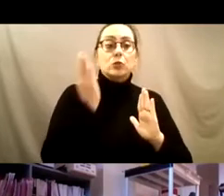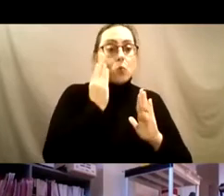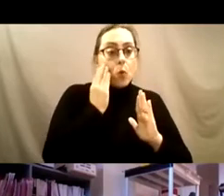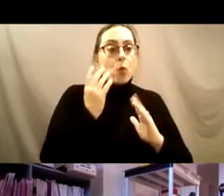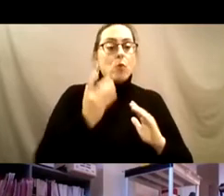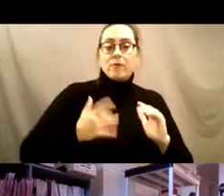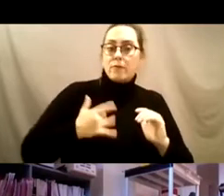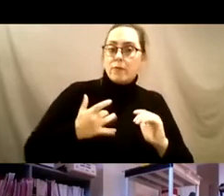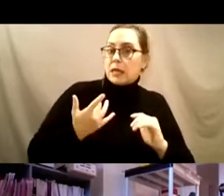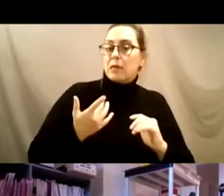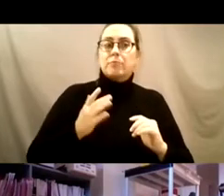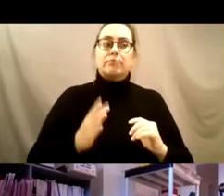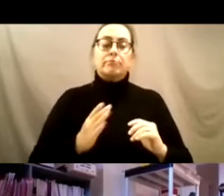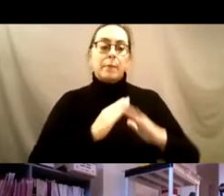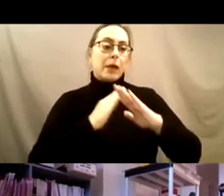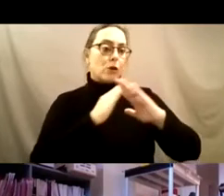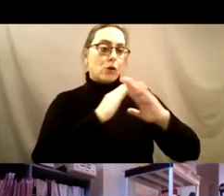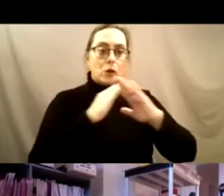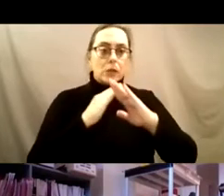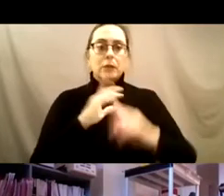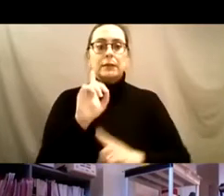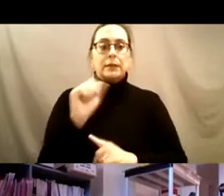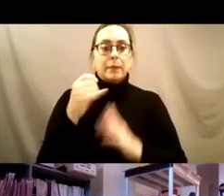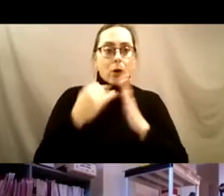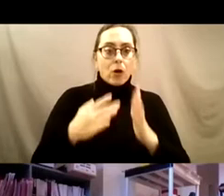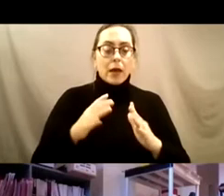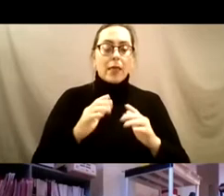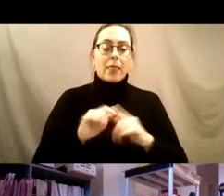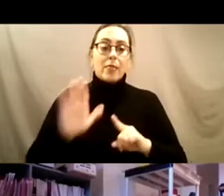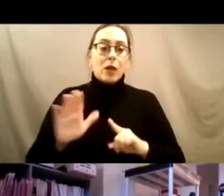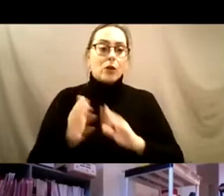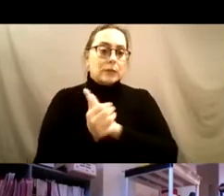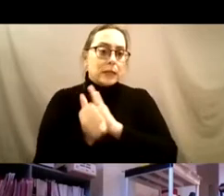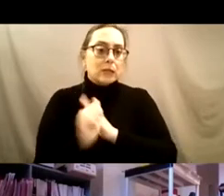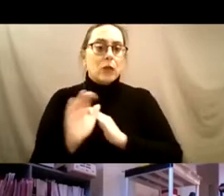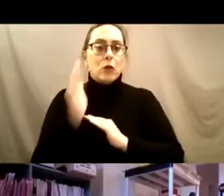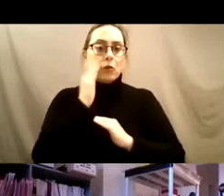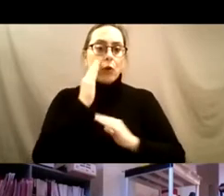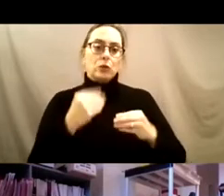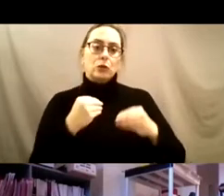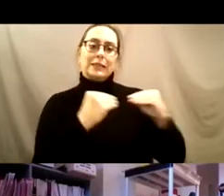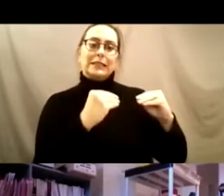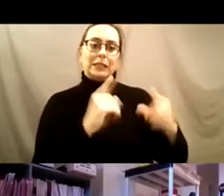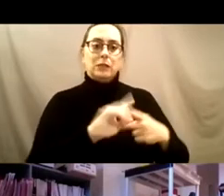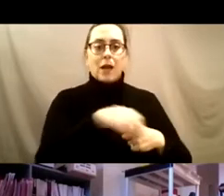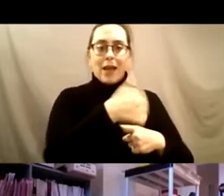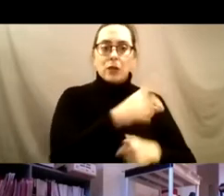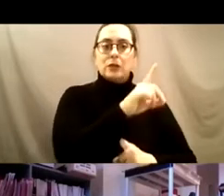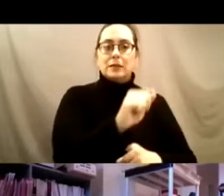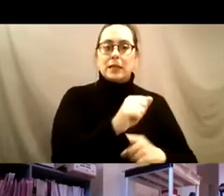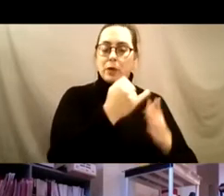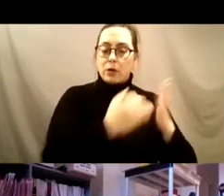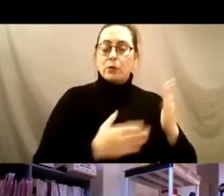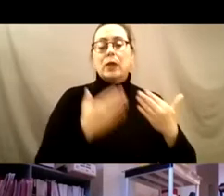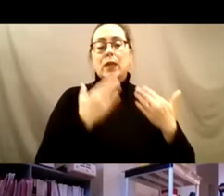the barriers of being a disabled artist were able to pass on their skills to other disabled artists. We thank the